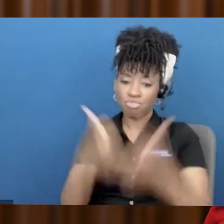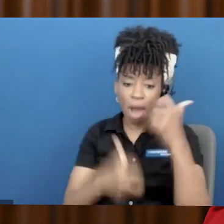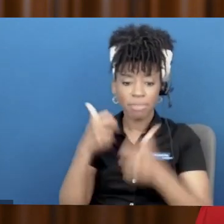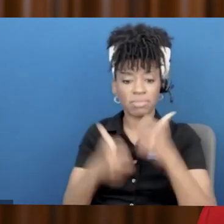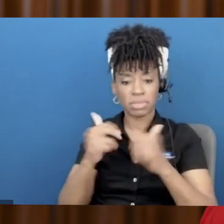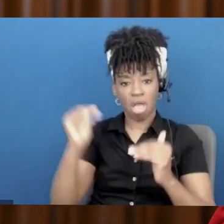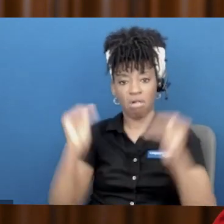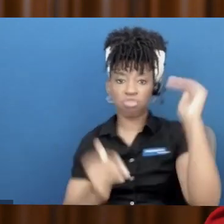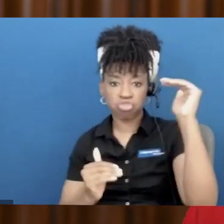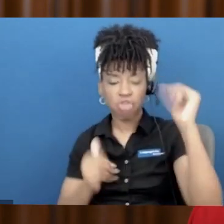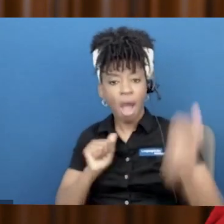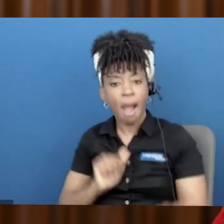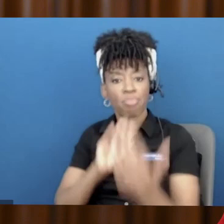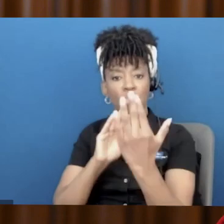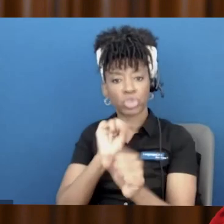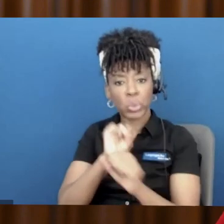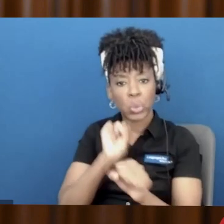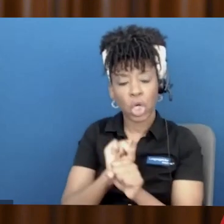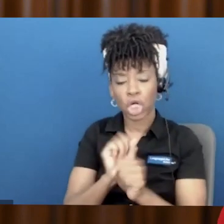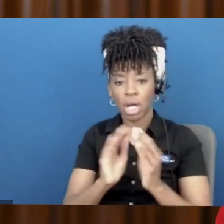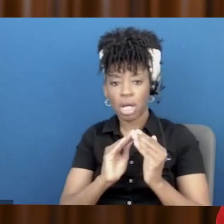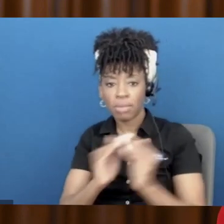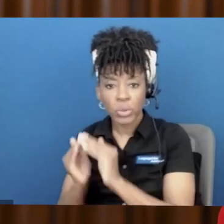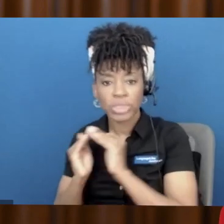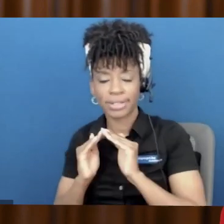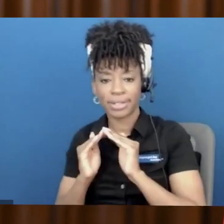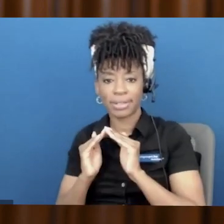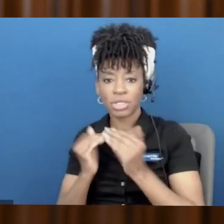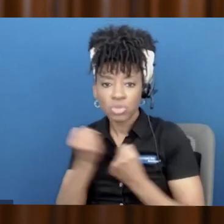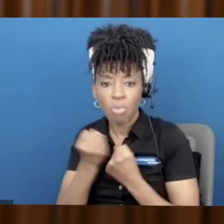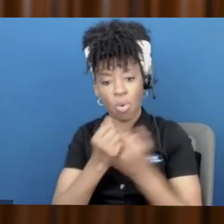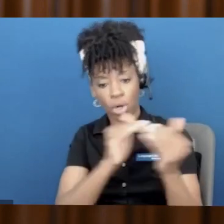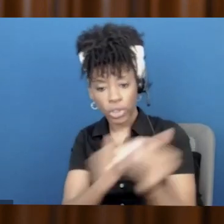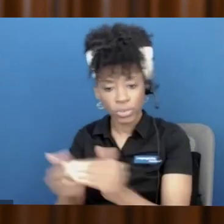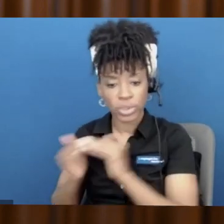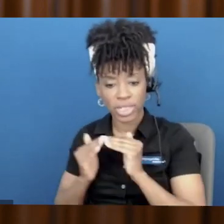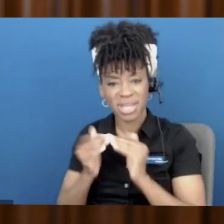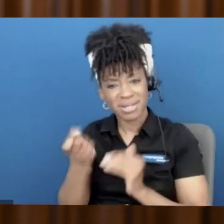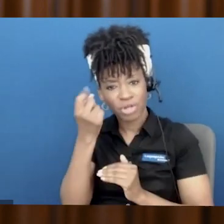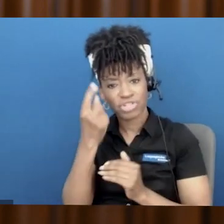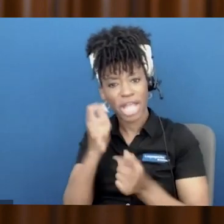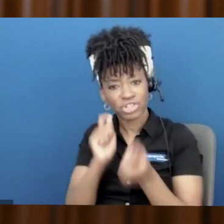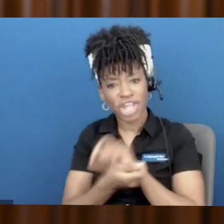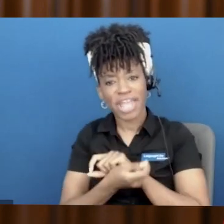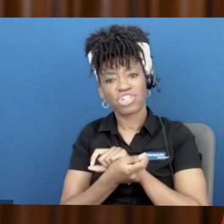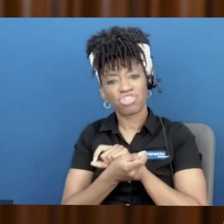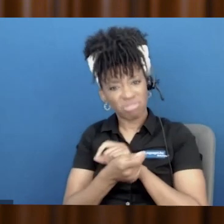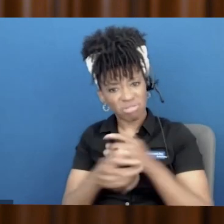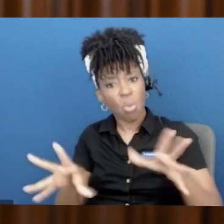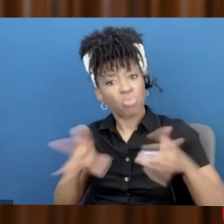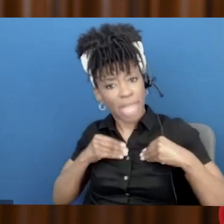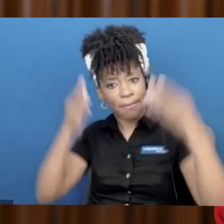their work in communication and collaboration with the community, and who regards change with an open mind.